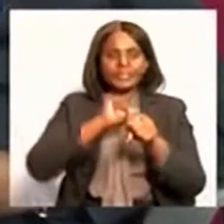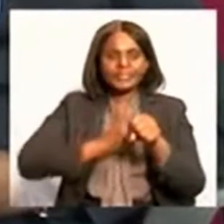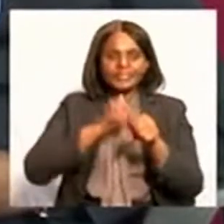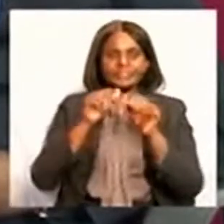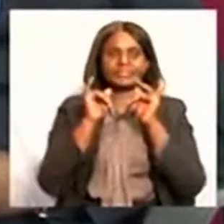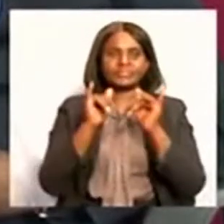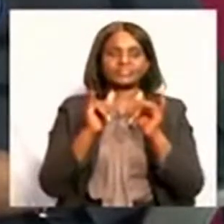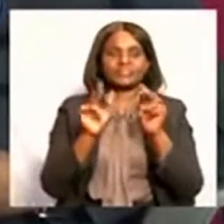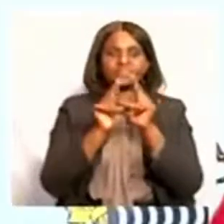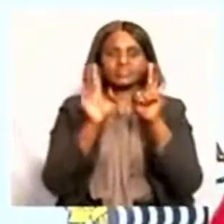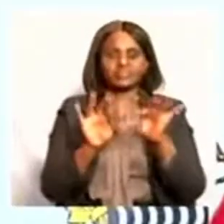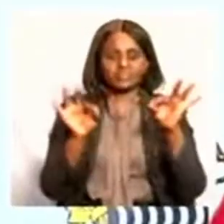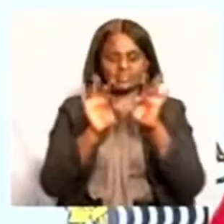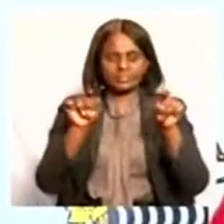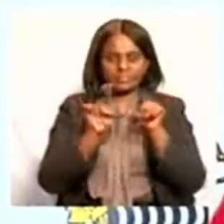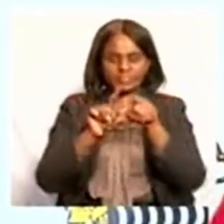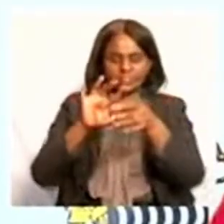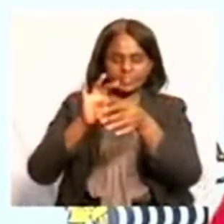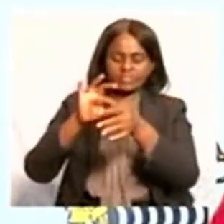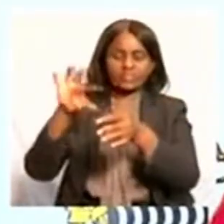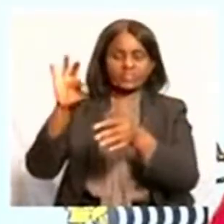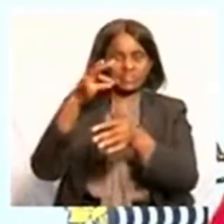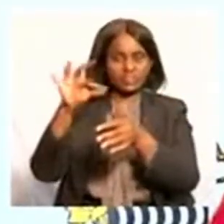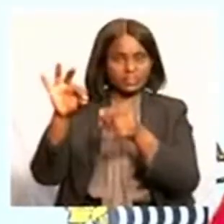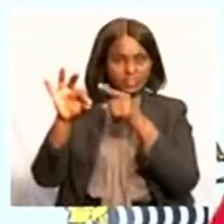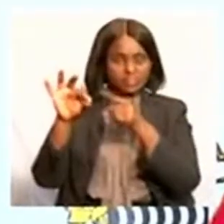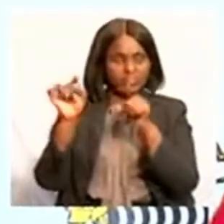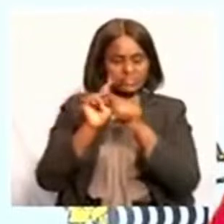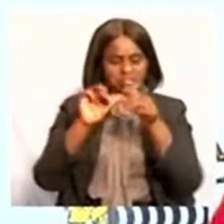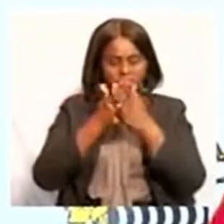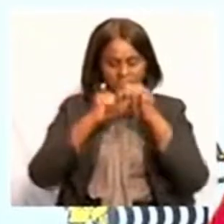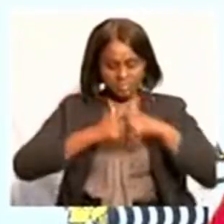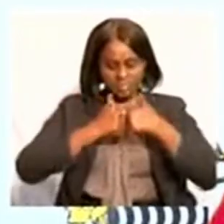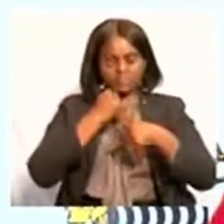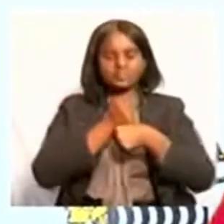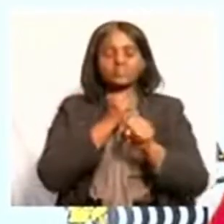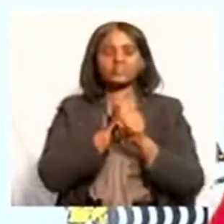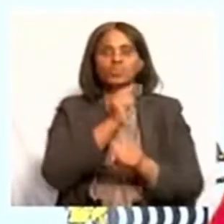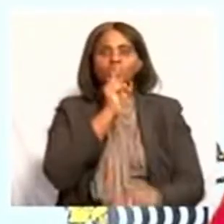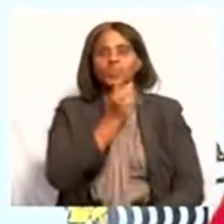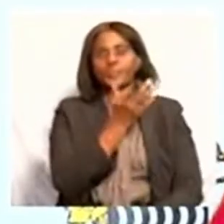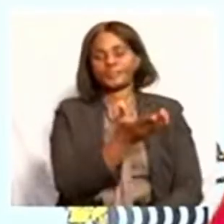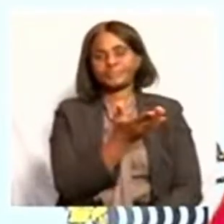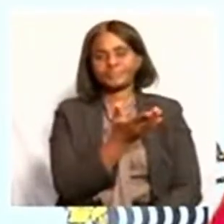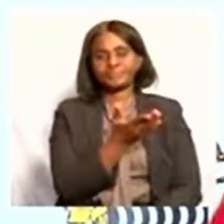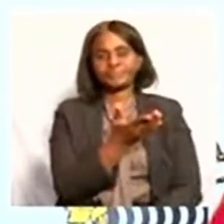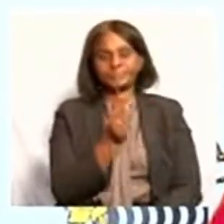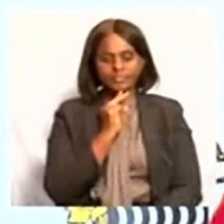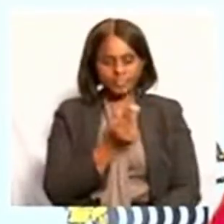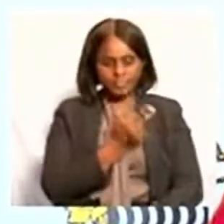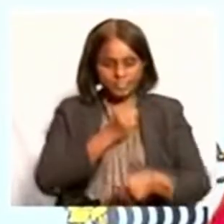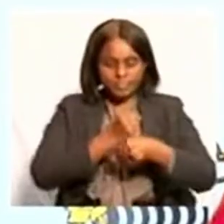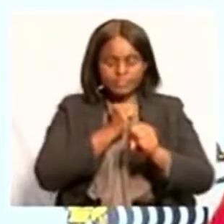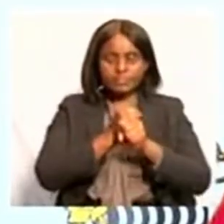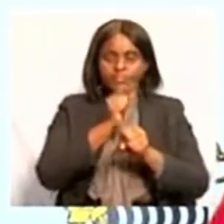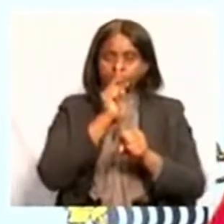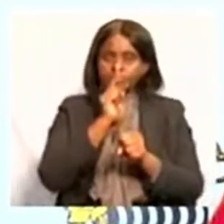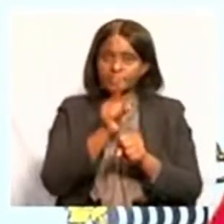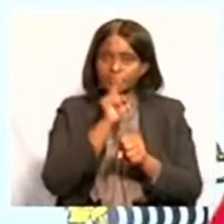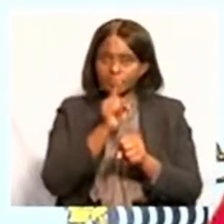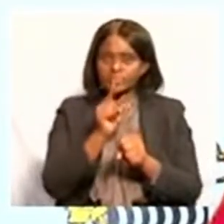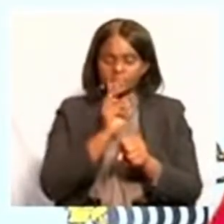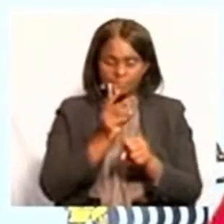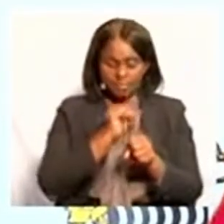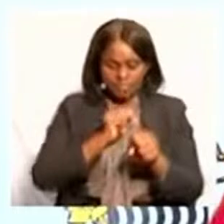remain relevant to our stakeholders. And how do we ensure that? So we ensure that